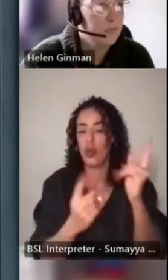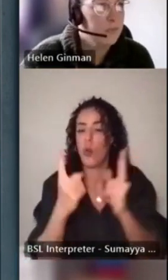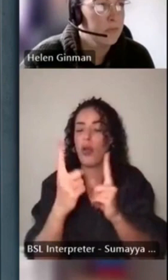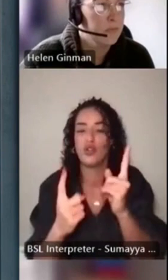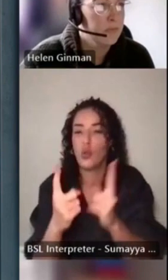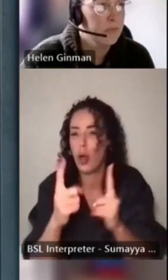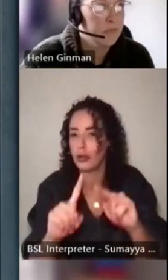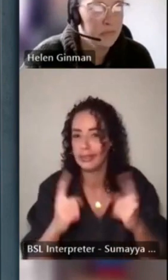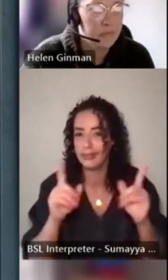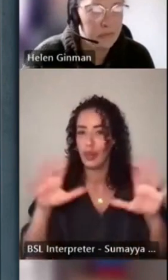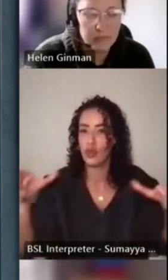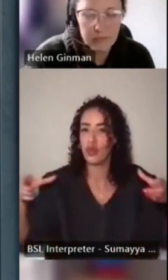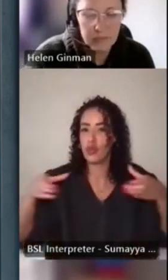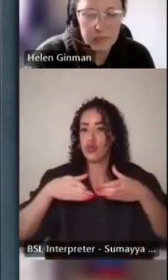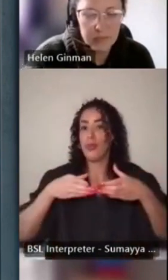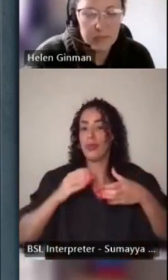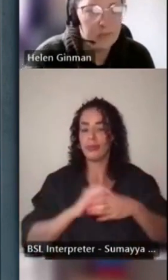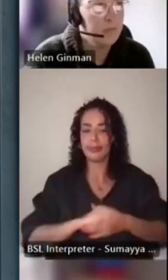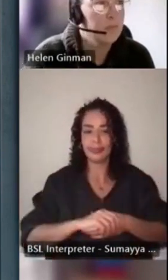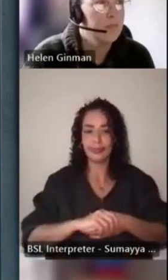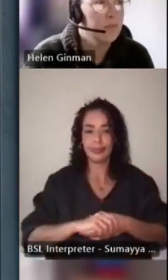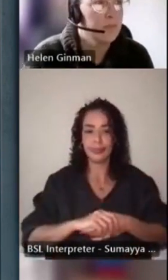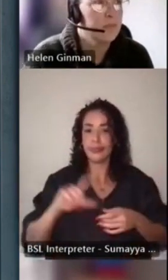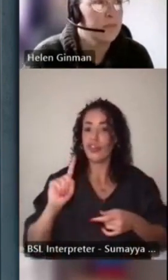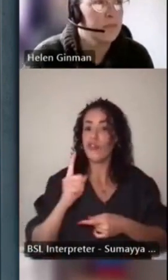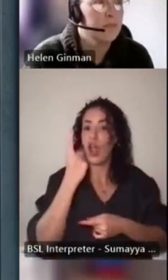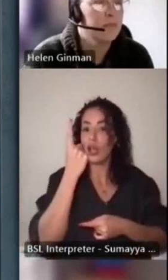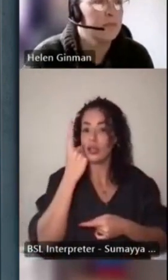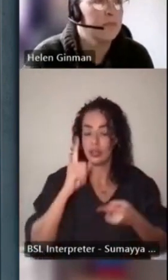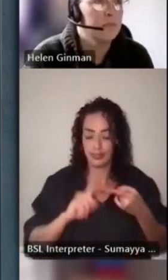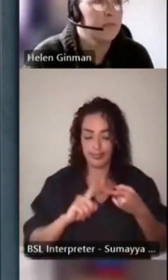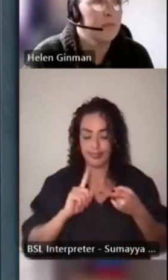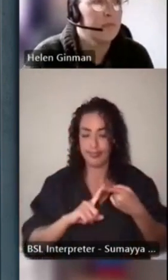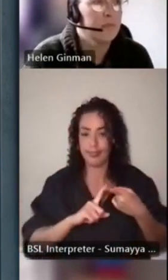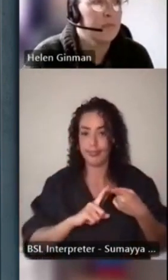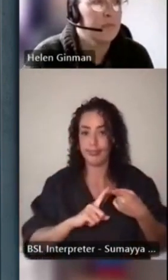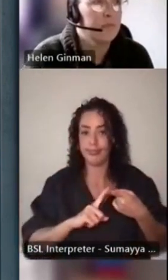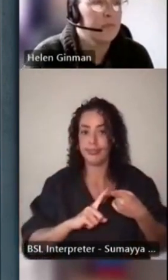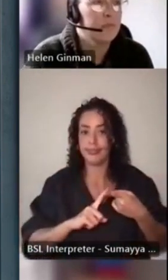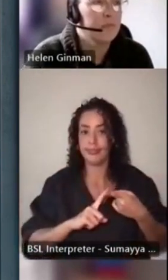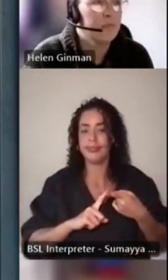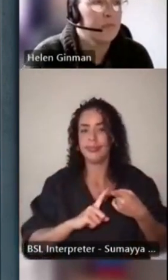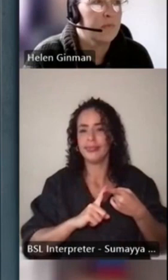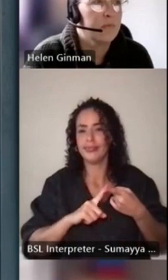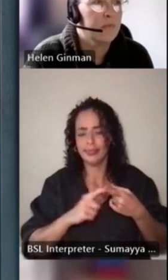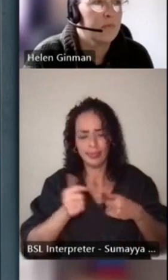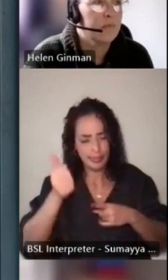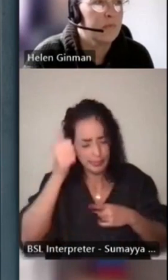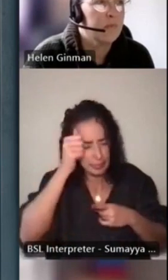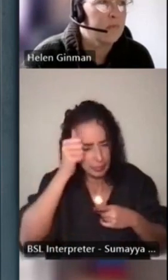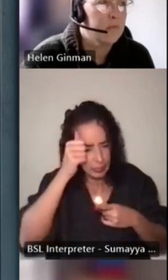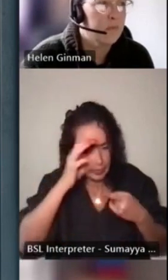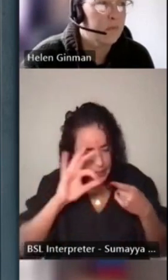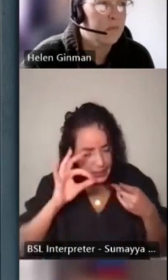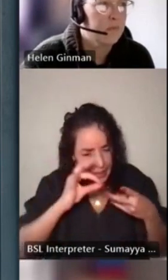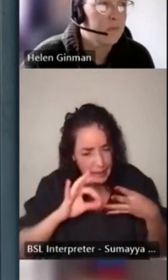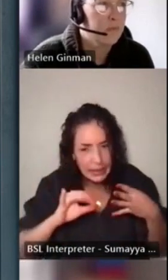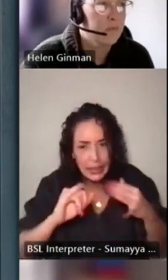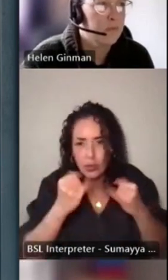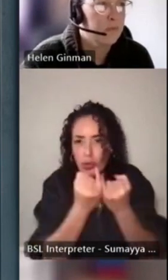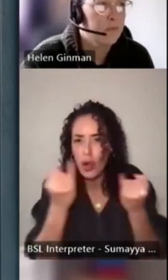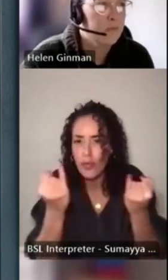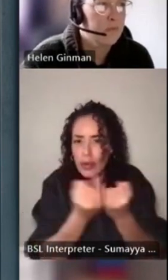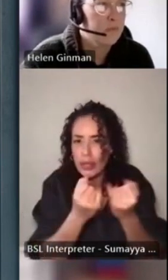one-to-one resolution. So step one, we say familiarise yourself with the details of the conflict.